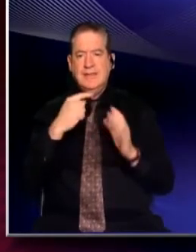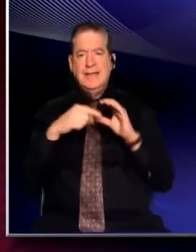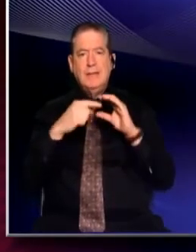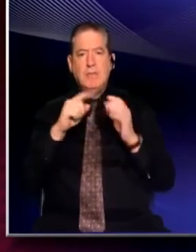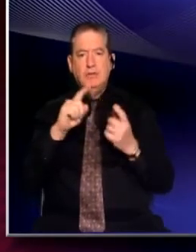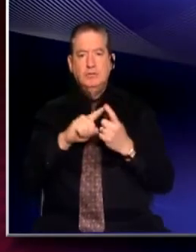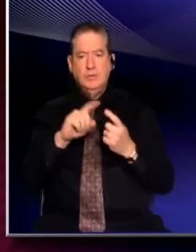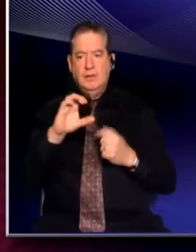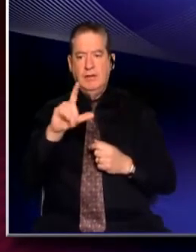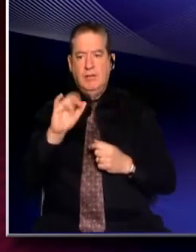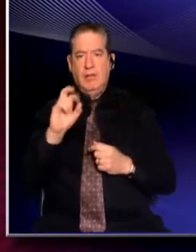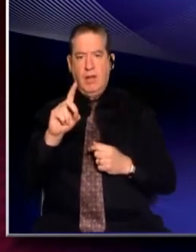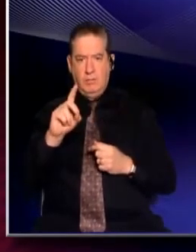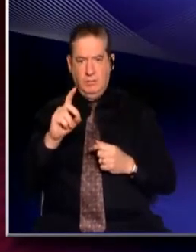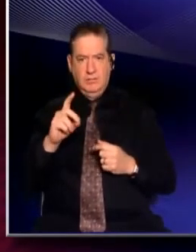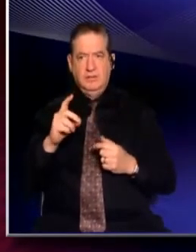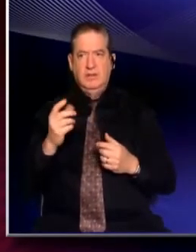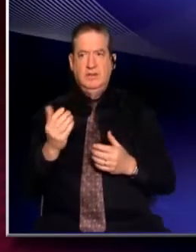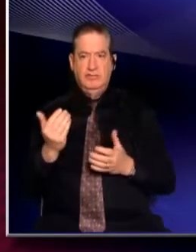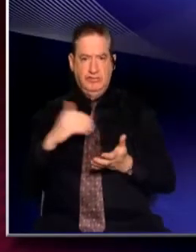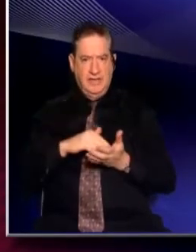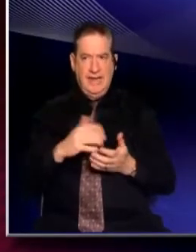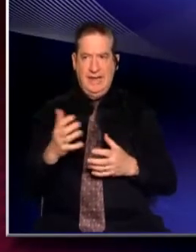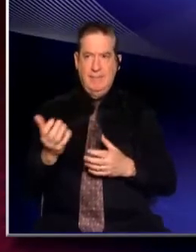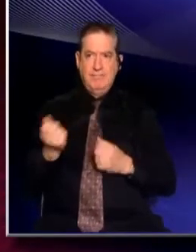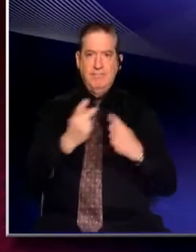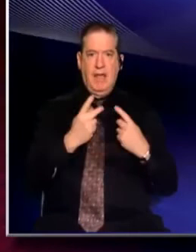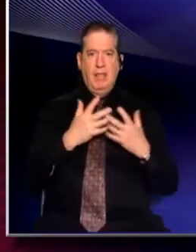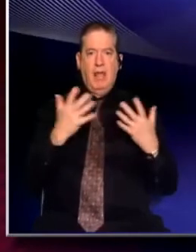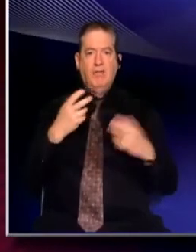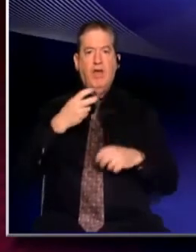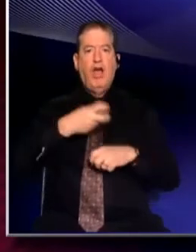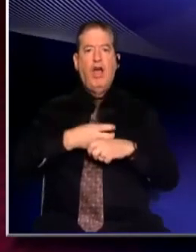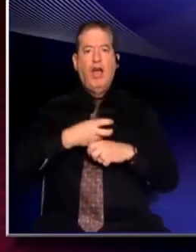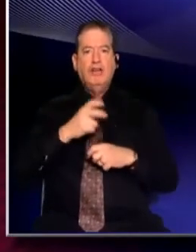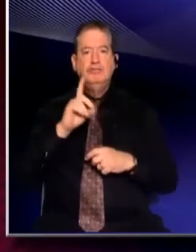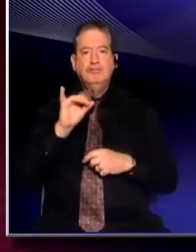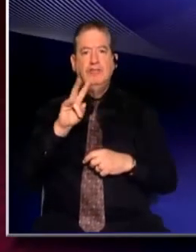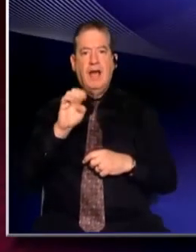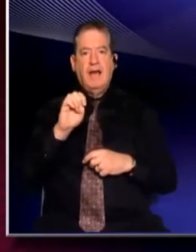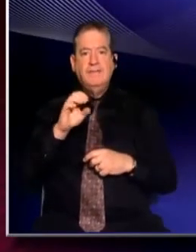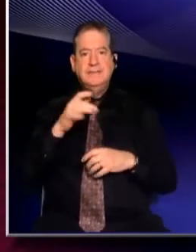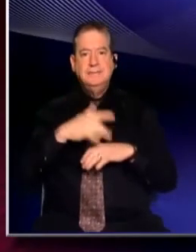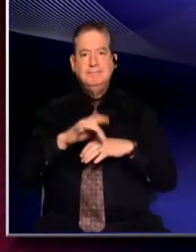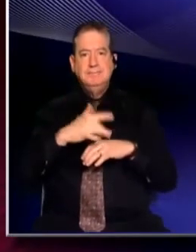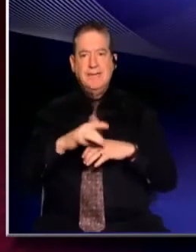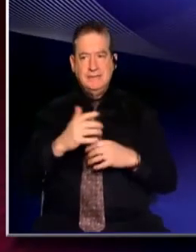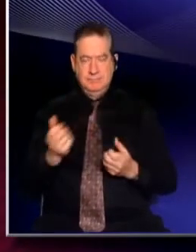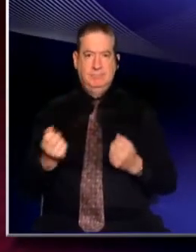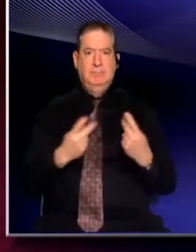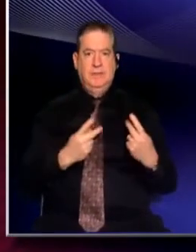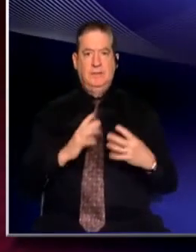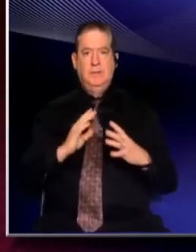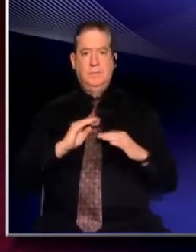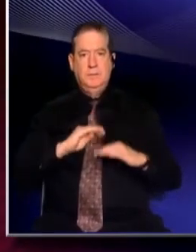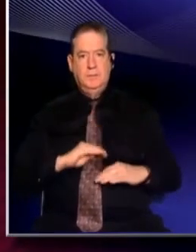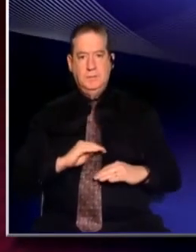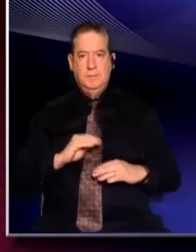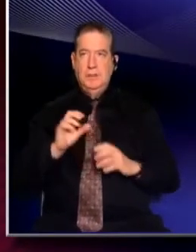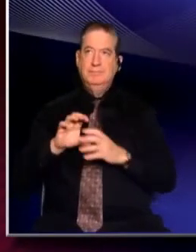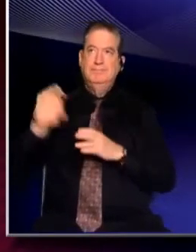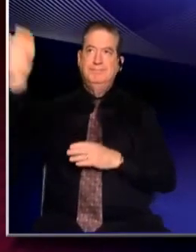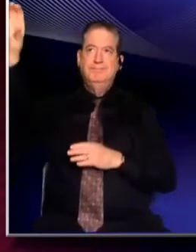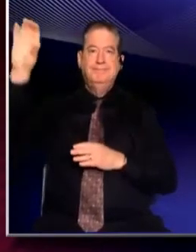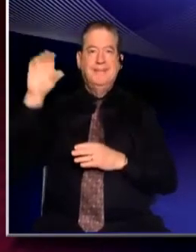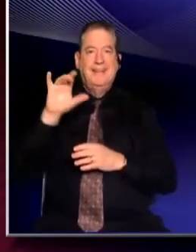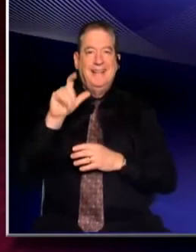will regain us a lot of hard drive space, which is pretty much a critical asset that we have. We're just running out